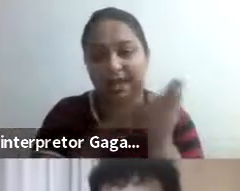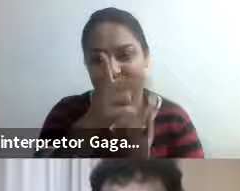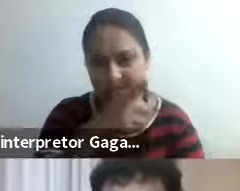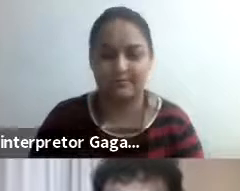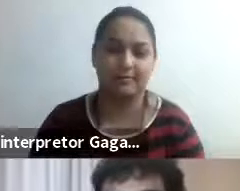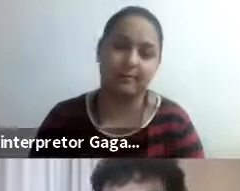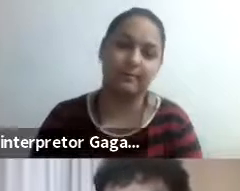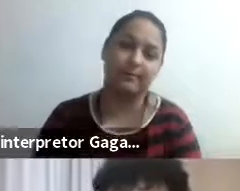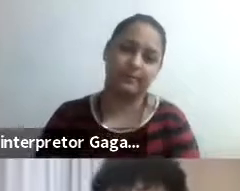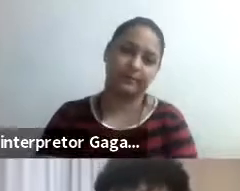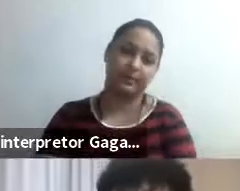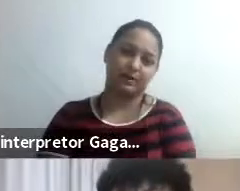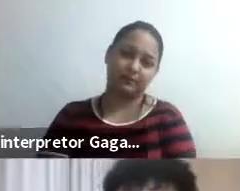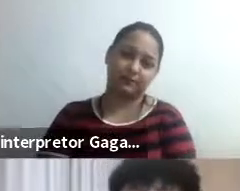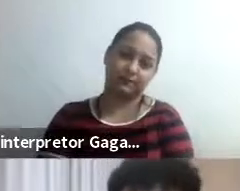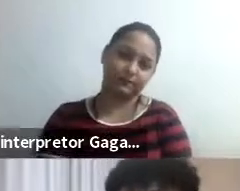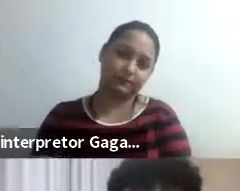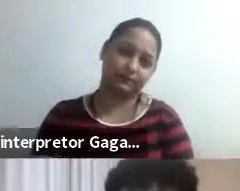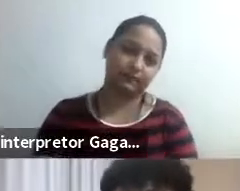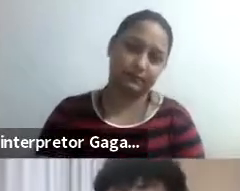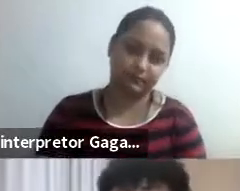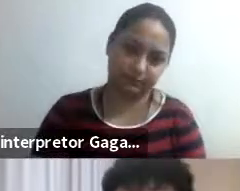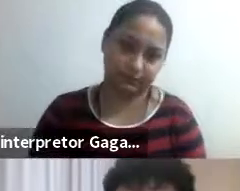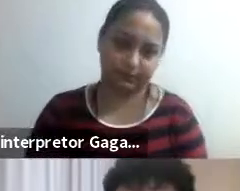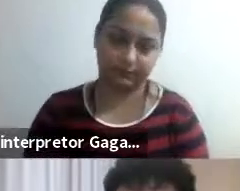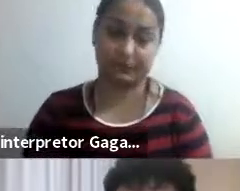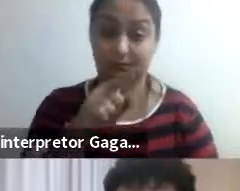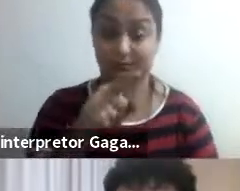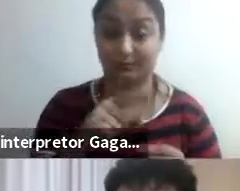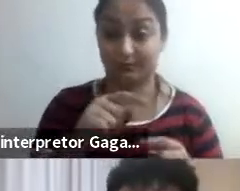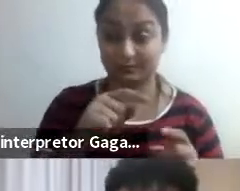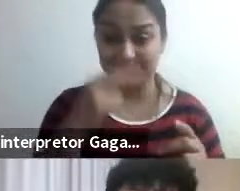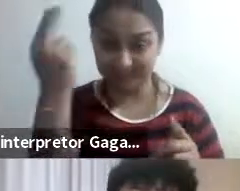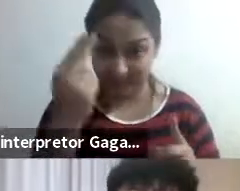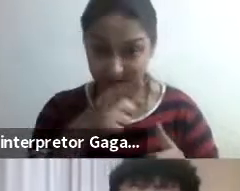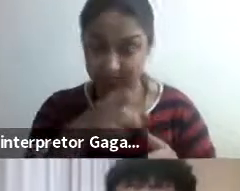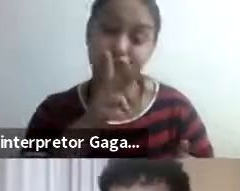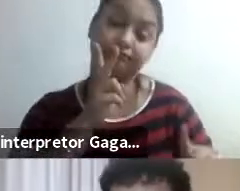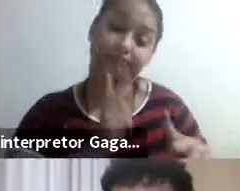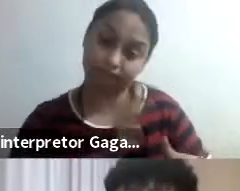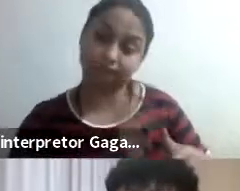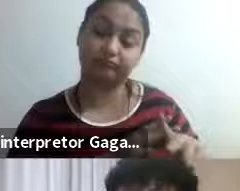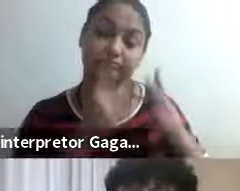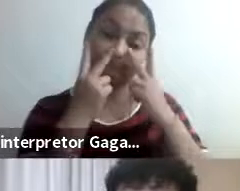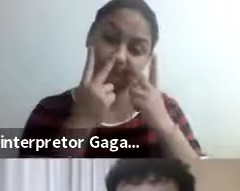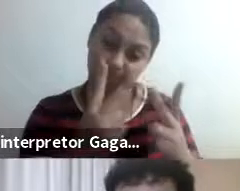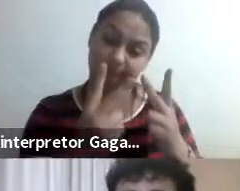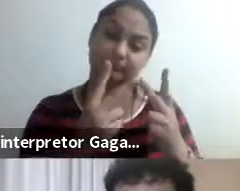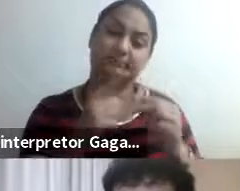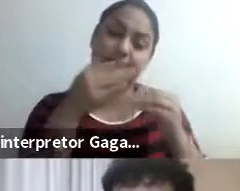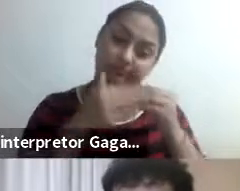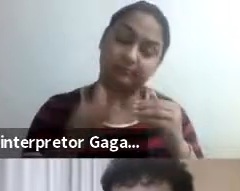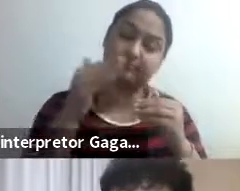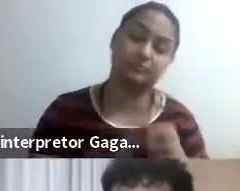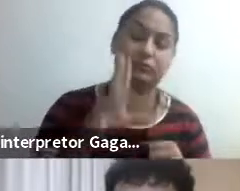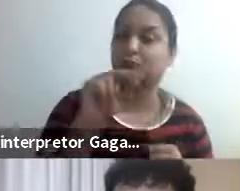that the composition, and the composition is a very important thing. The composition is something she's still sort of figuring out at this stage because she's not